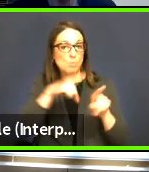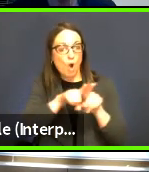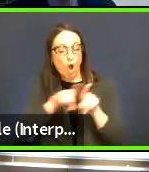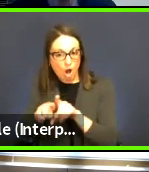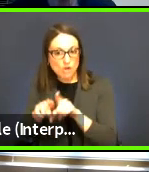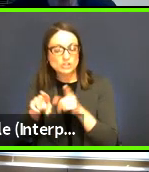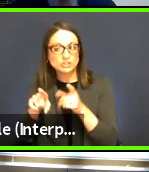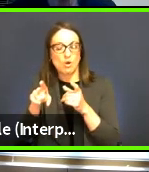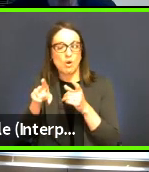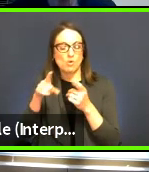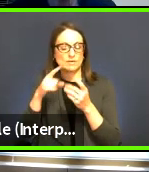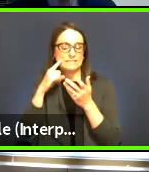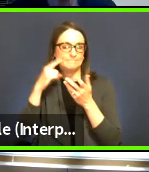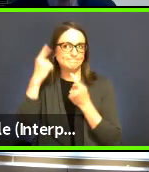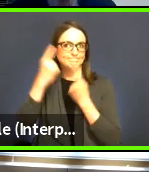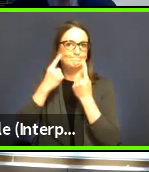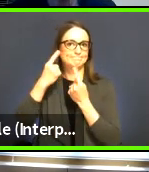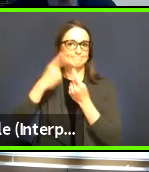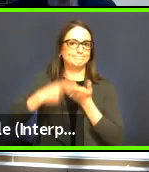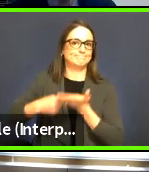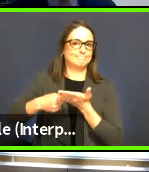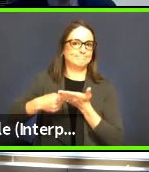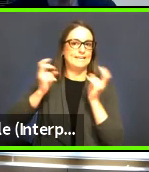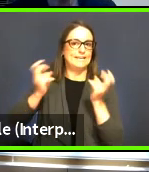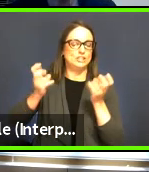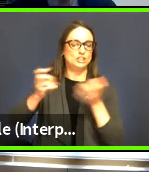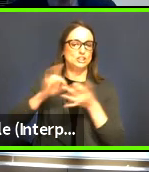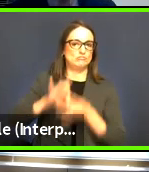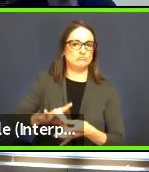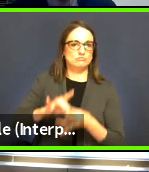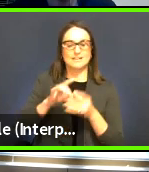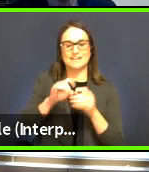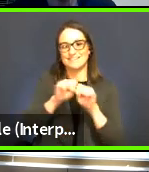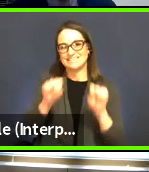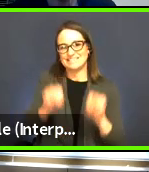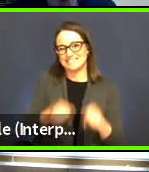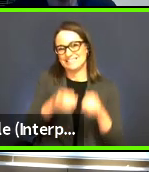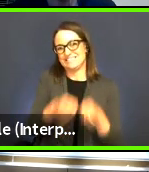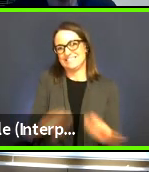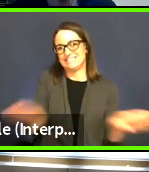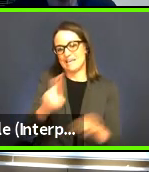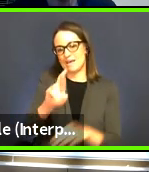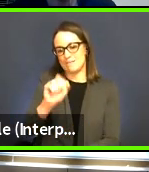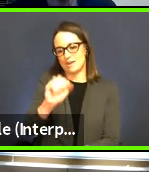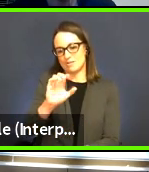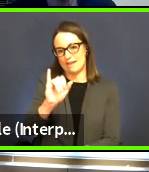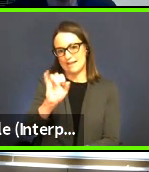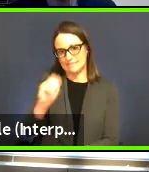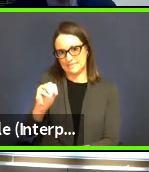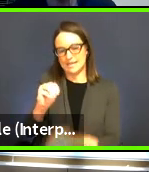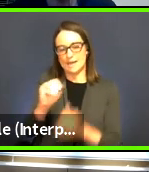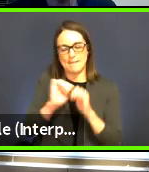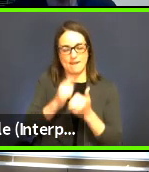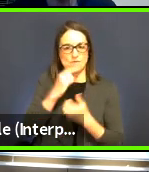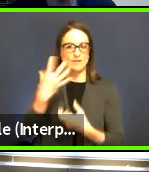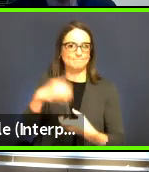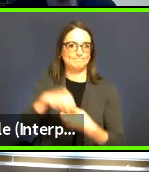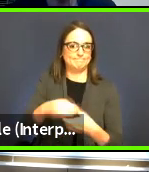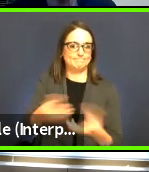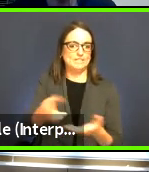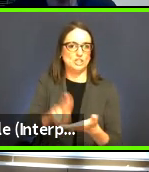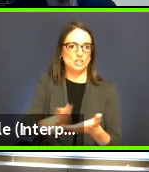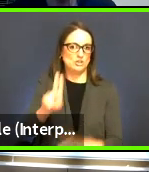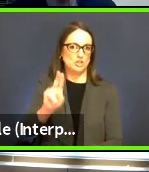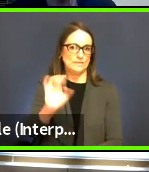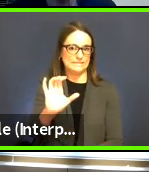systemic racism, but also as it manifests itself in the UNC community. The murder of George